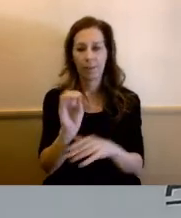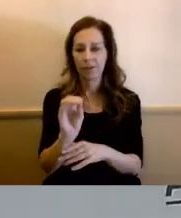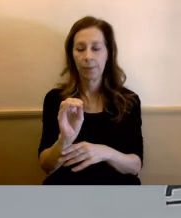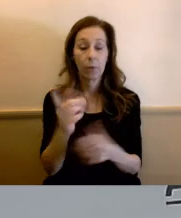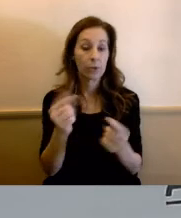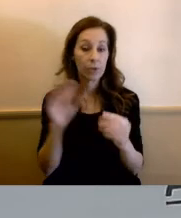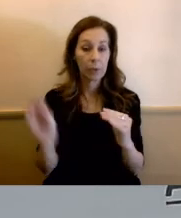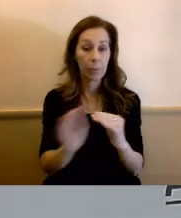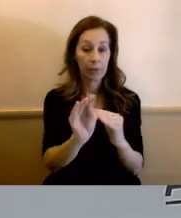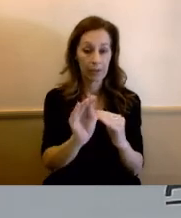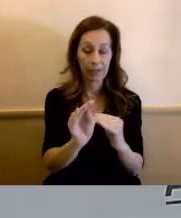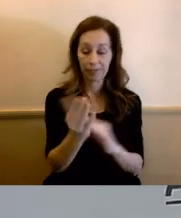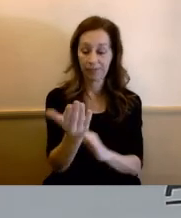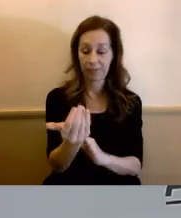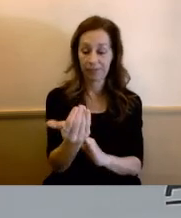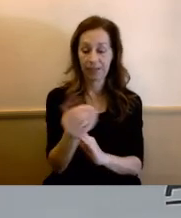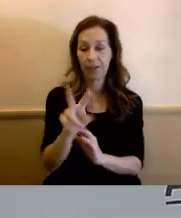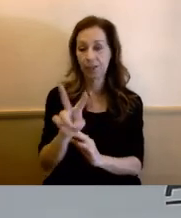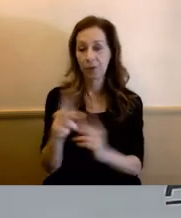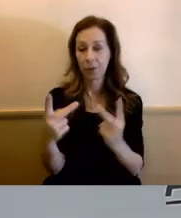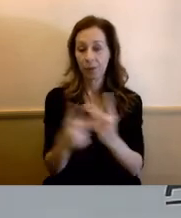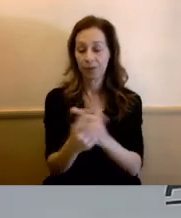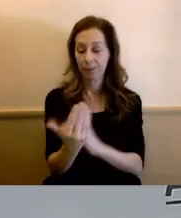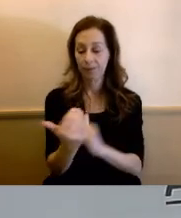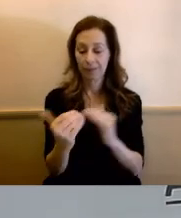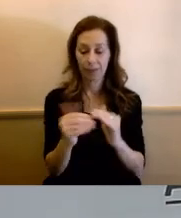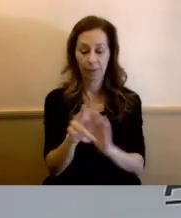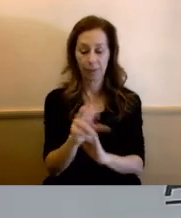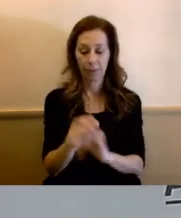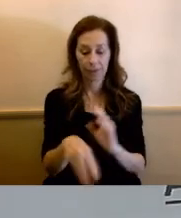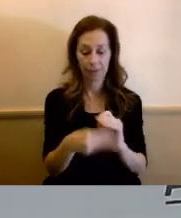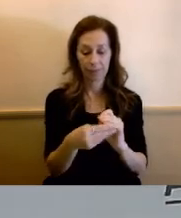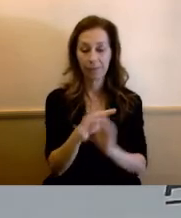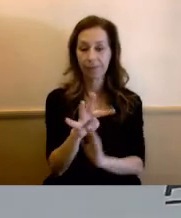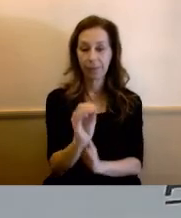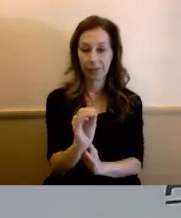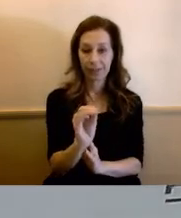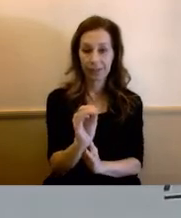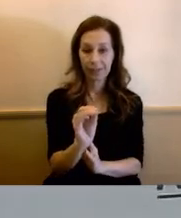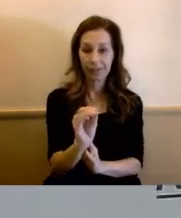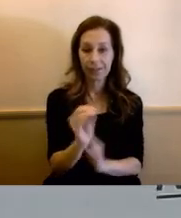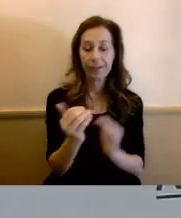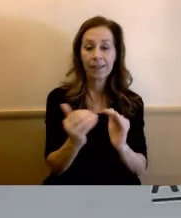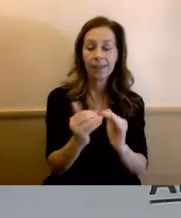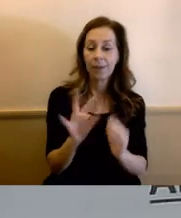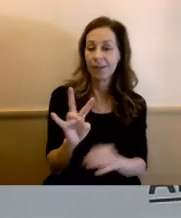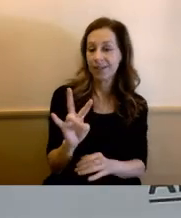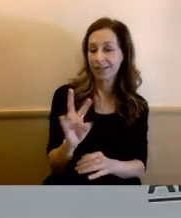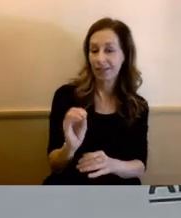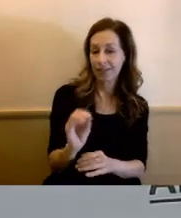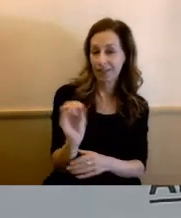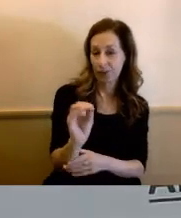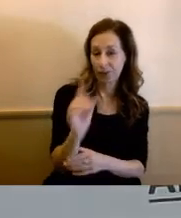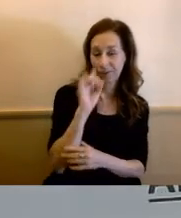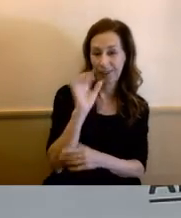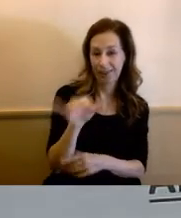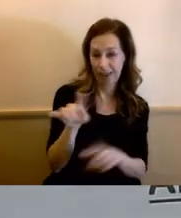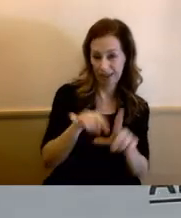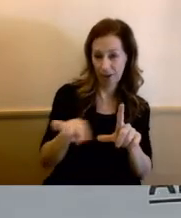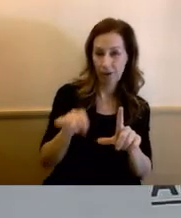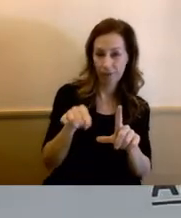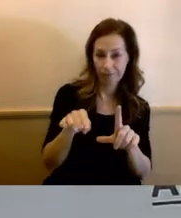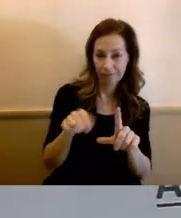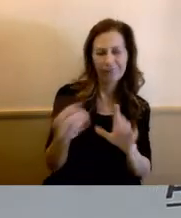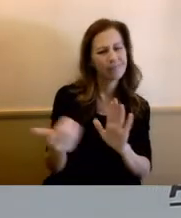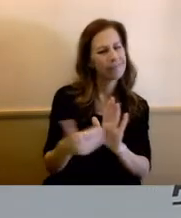is 30 plus 40. That gets me 70 degrees for that measurement right there. And again, these are not drawn to